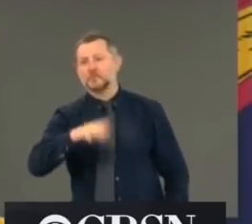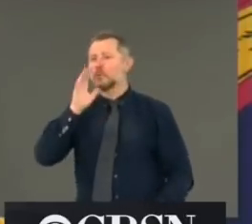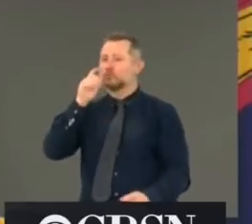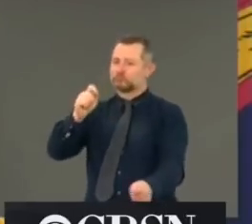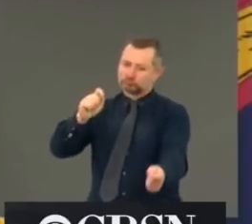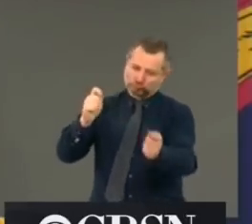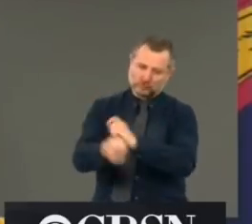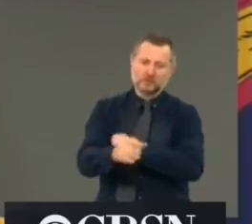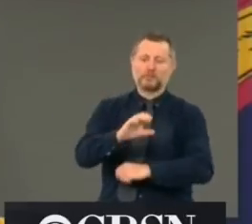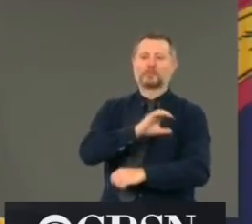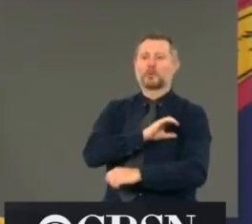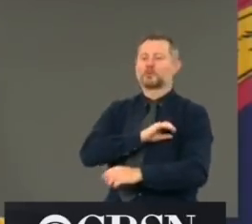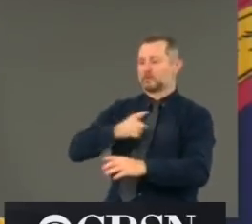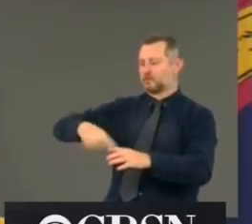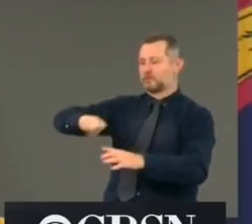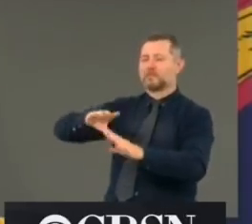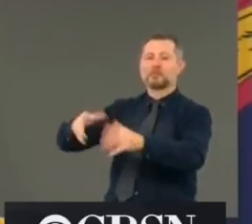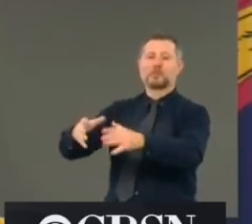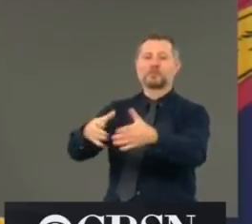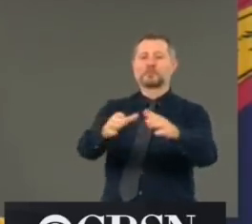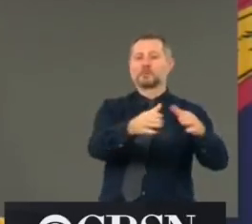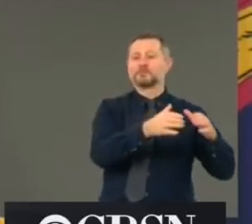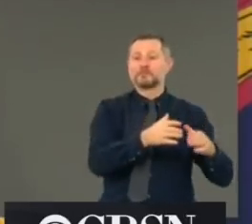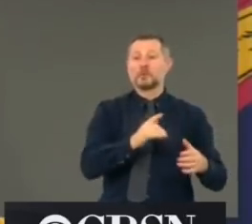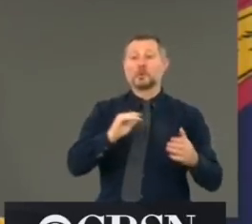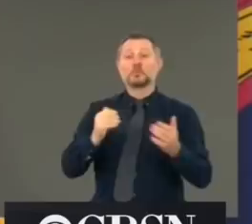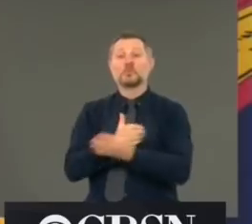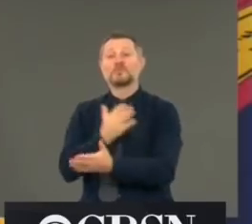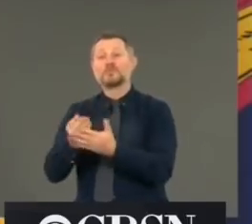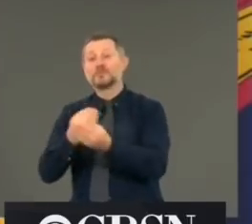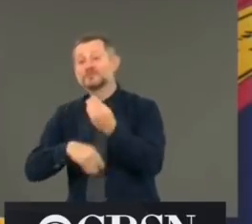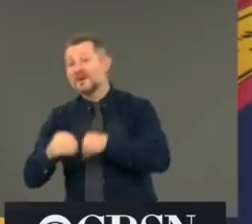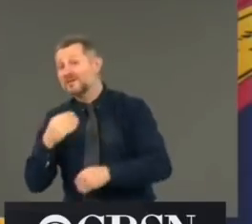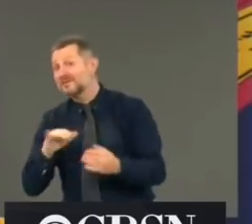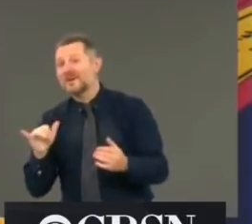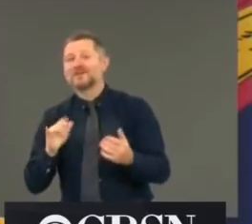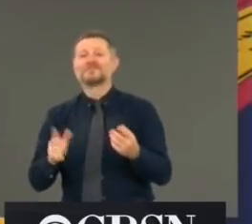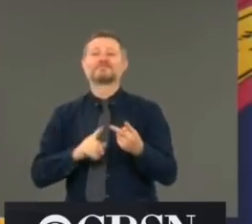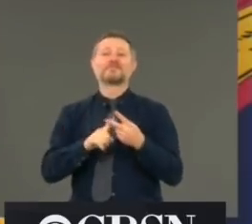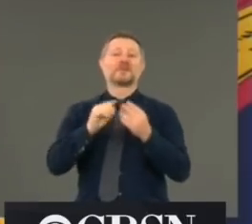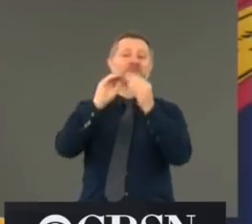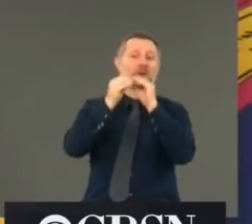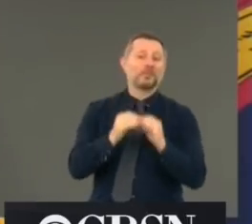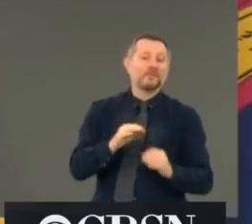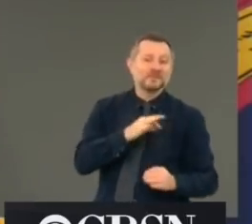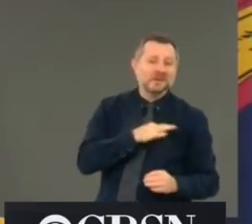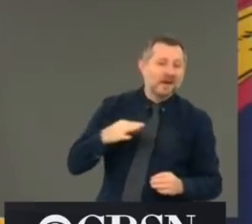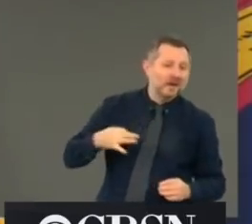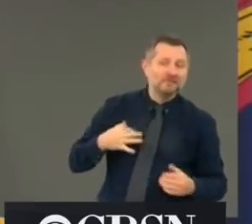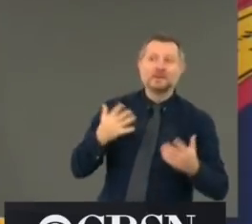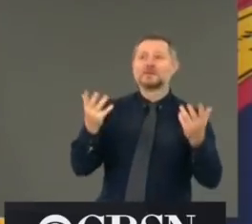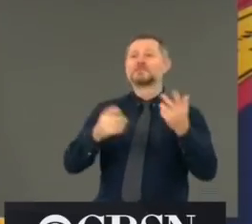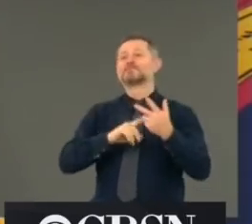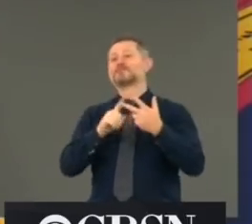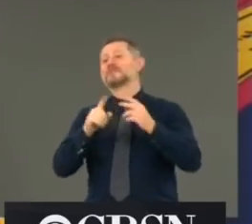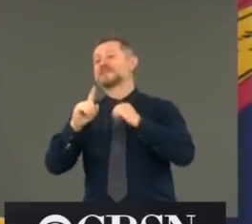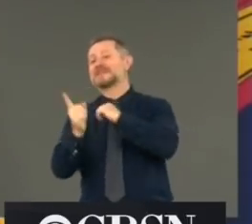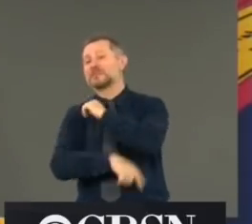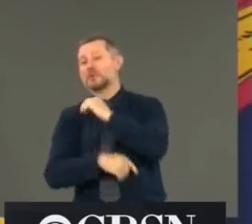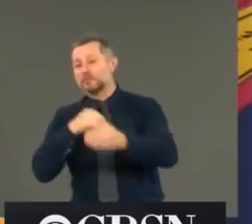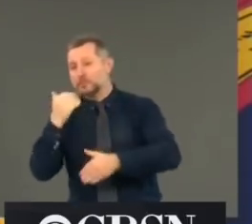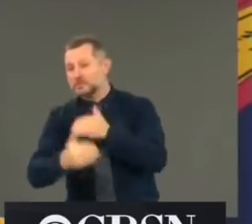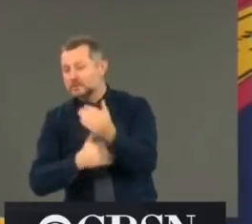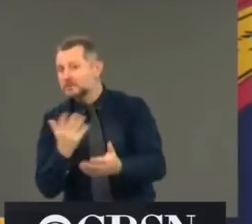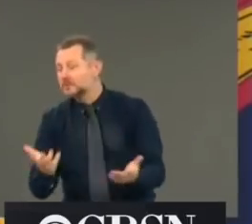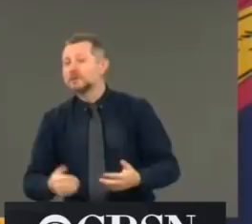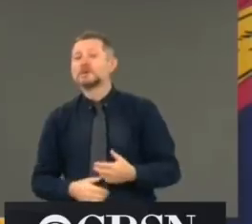force. Maybe a new budget, maybe new level of staffing, maybe new disciplinary procedure, maybe